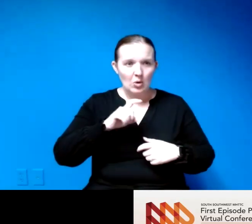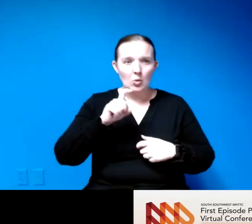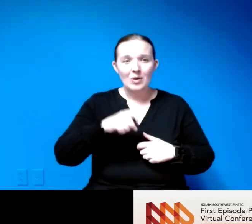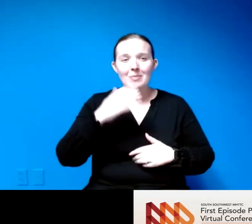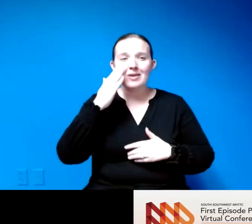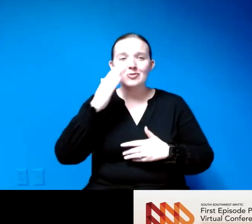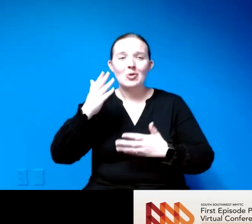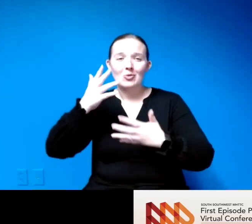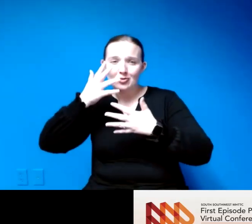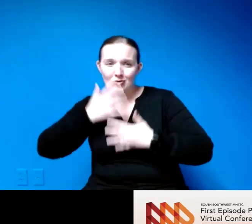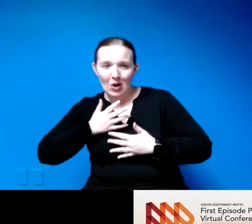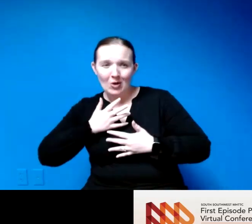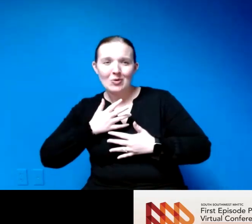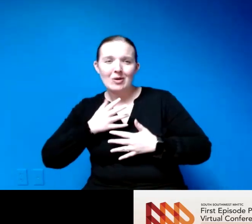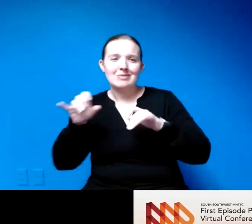as the other deepest.